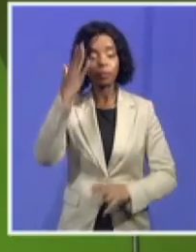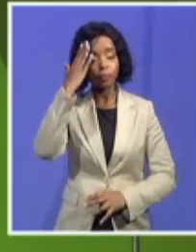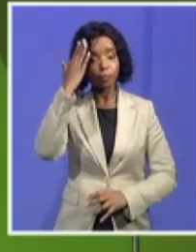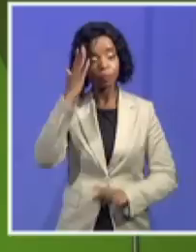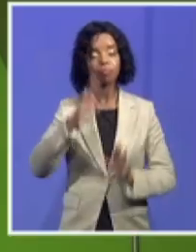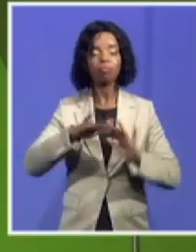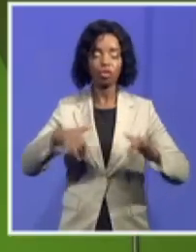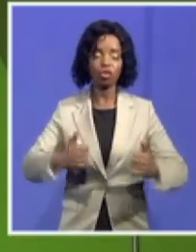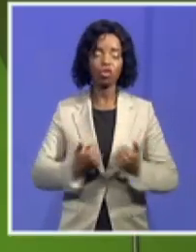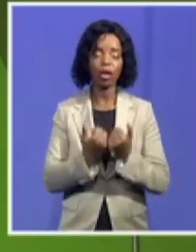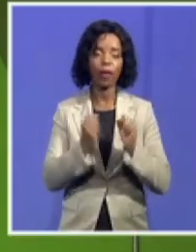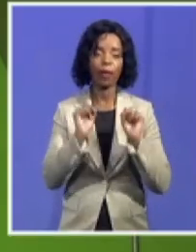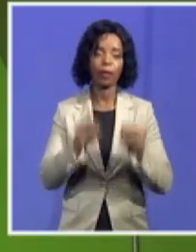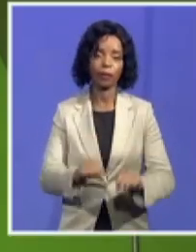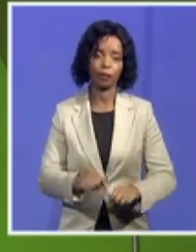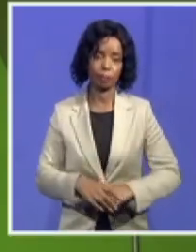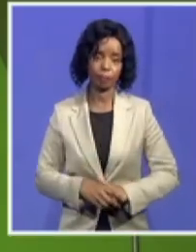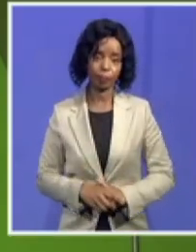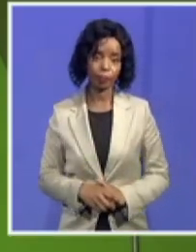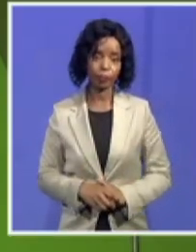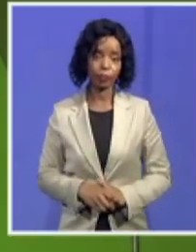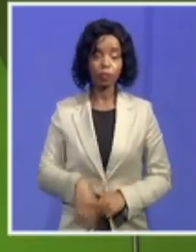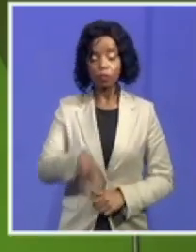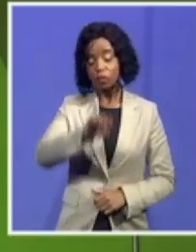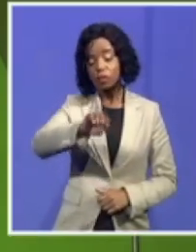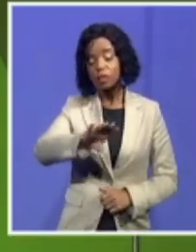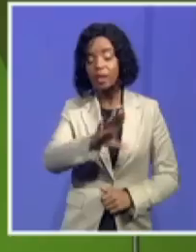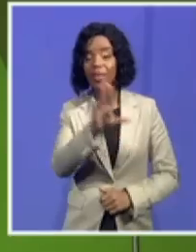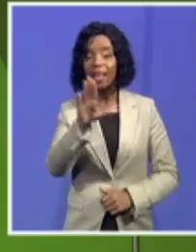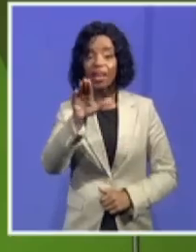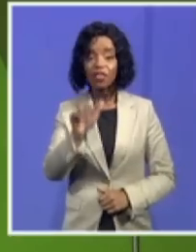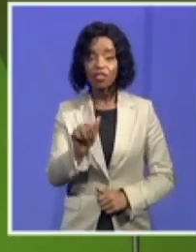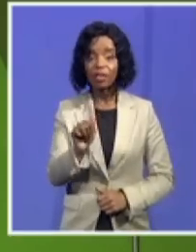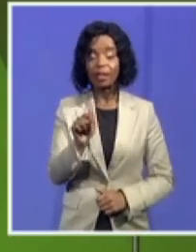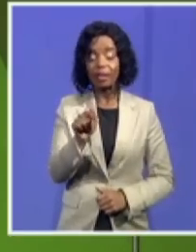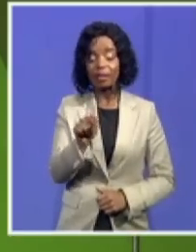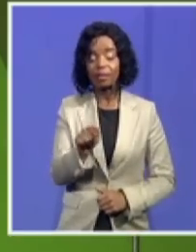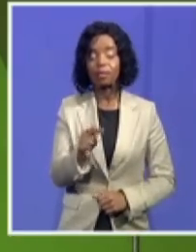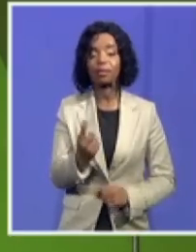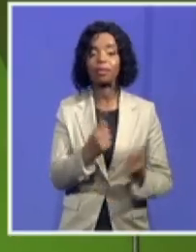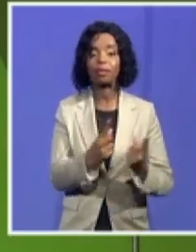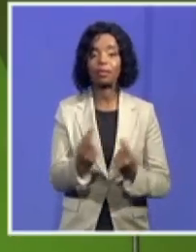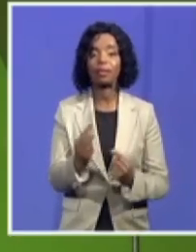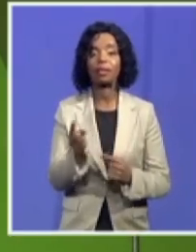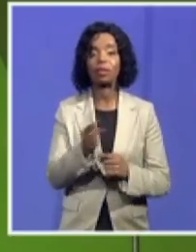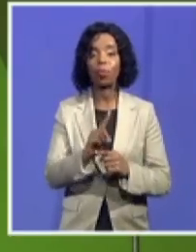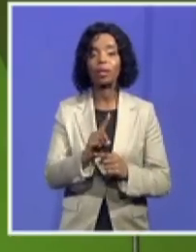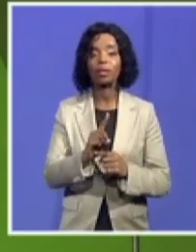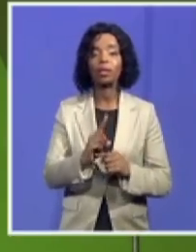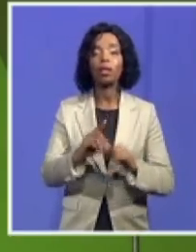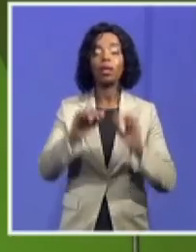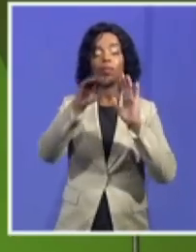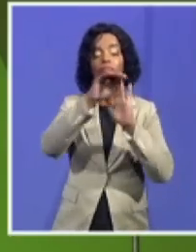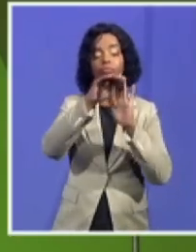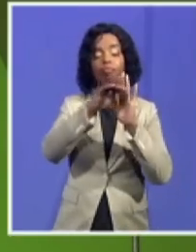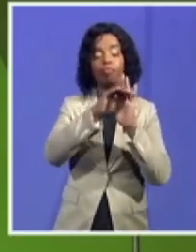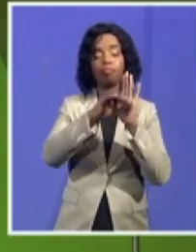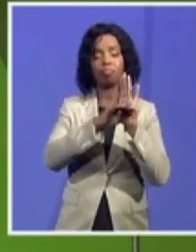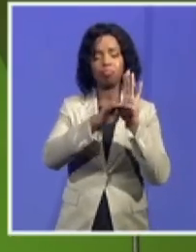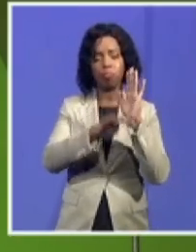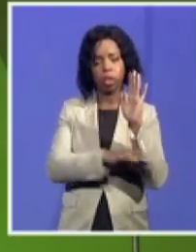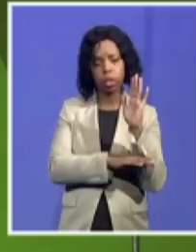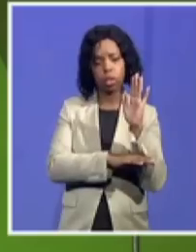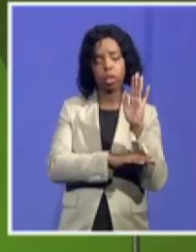great concern that South Africa has fallen into the bottom 10 of the Fraser